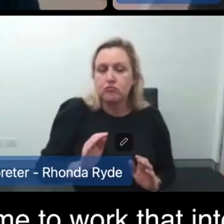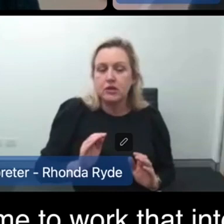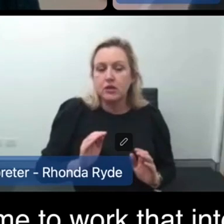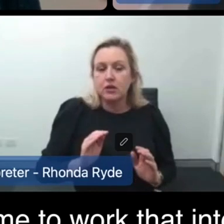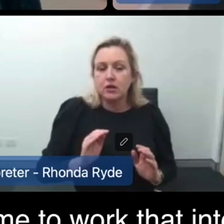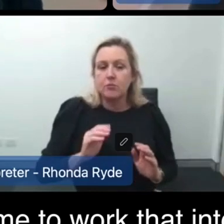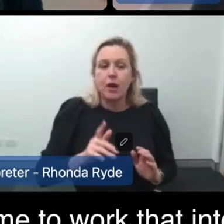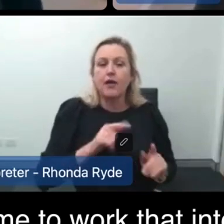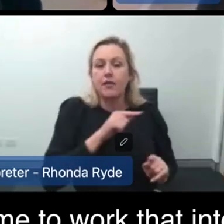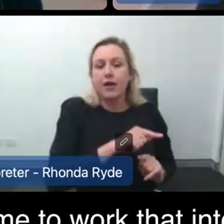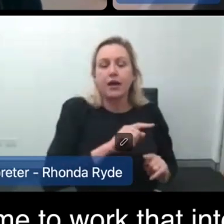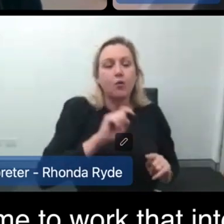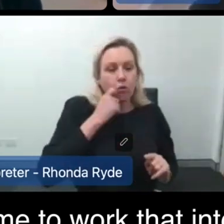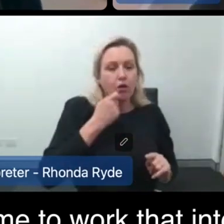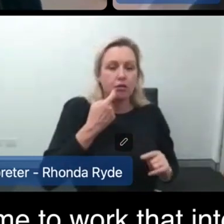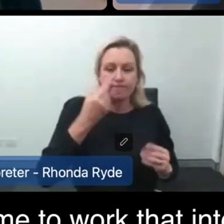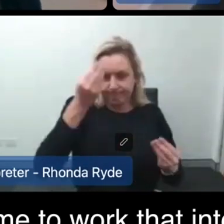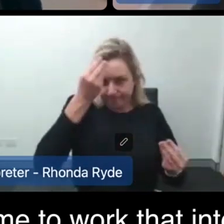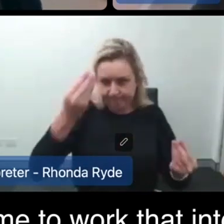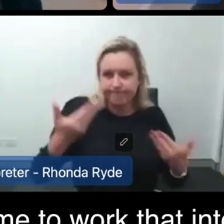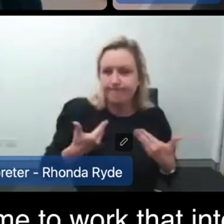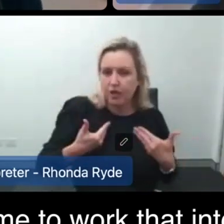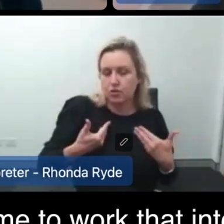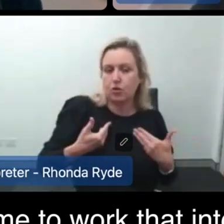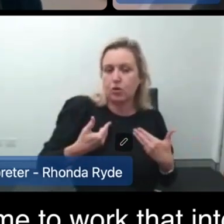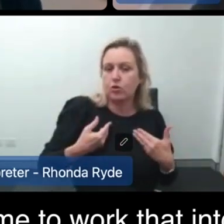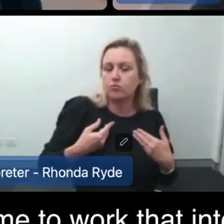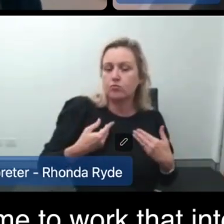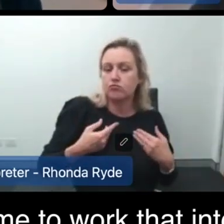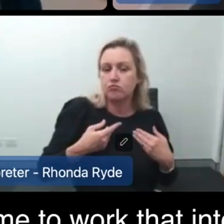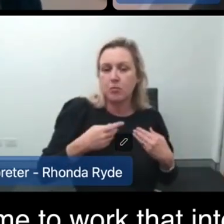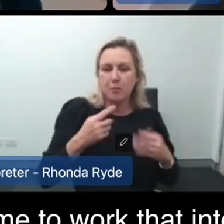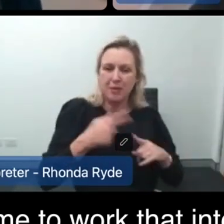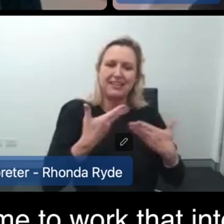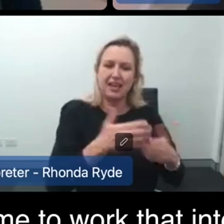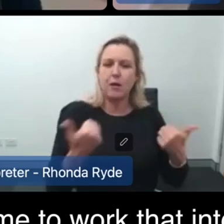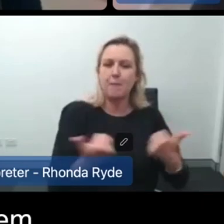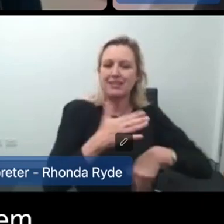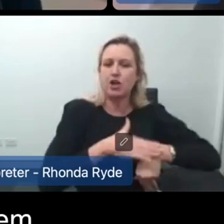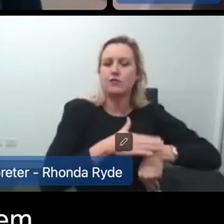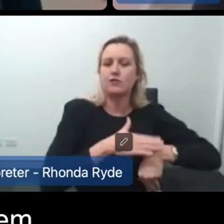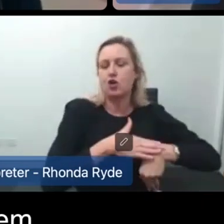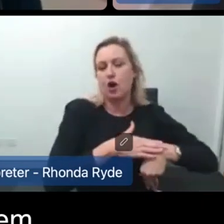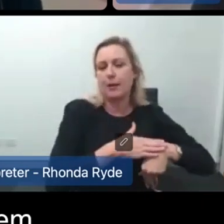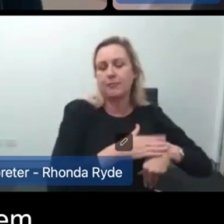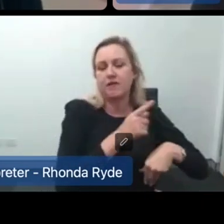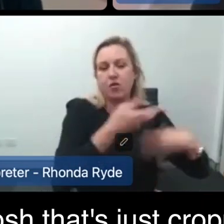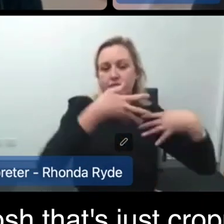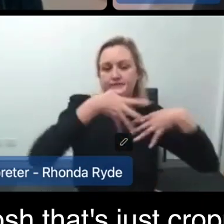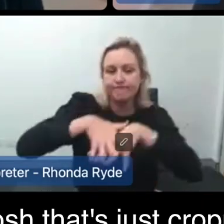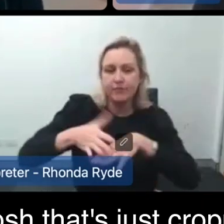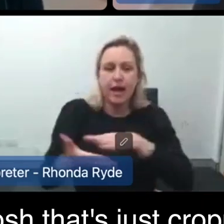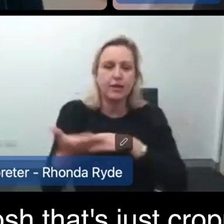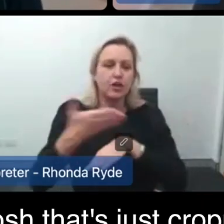it will report in plenty of time to work that in into the new system. All